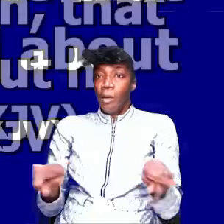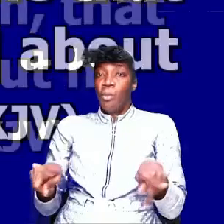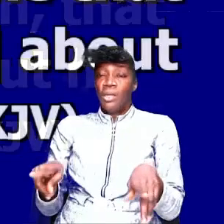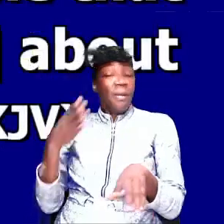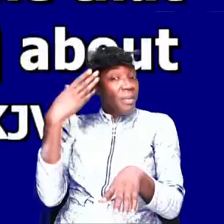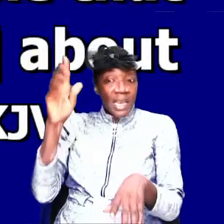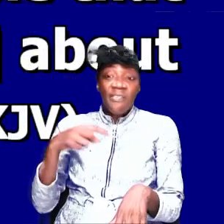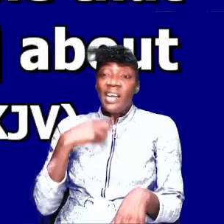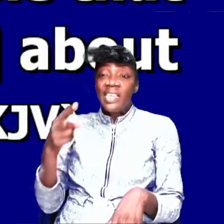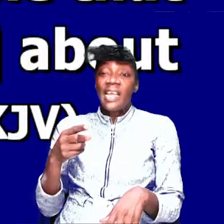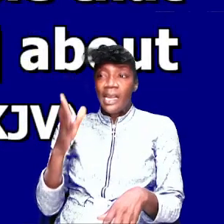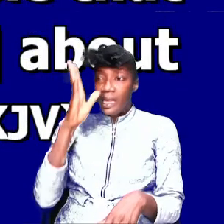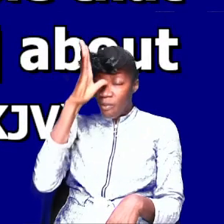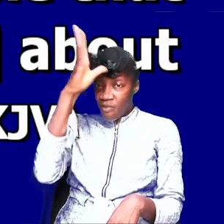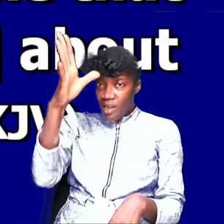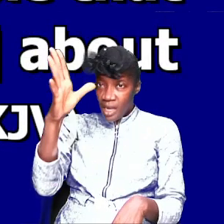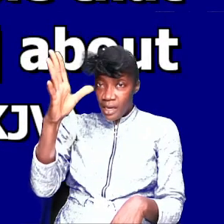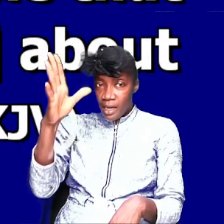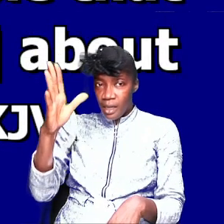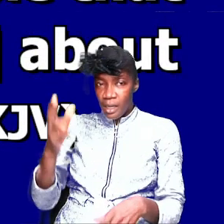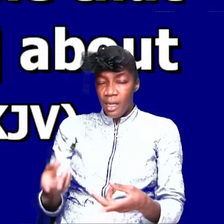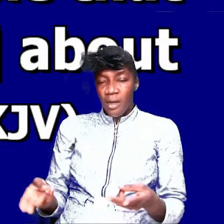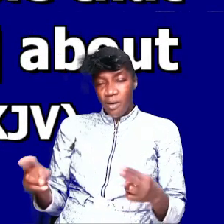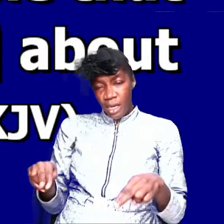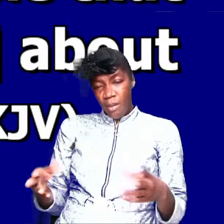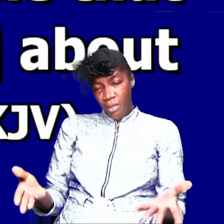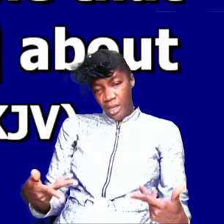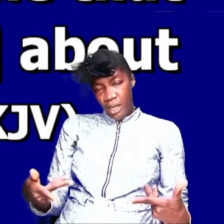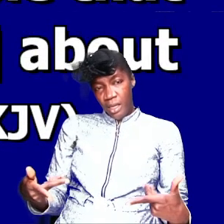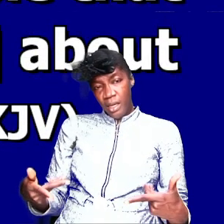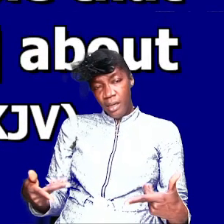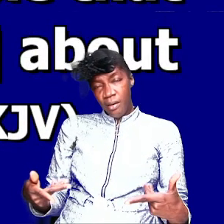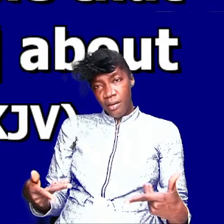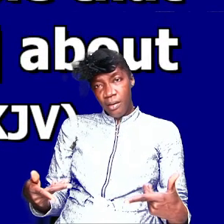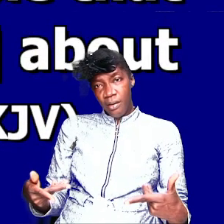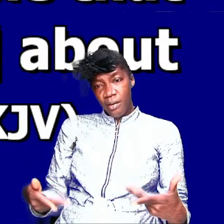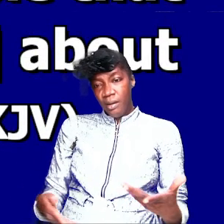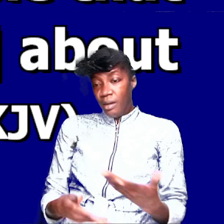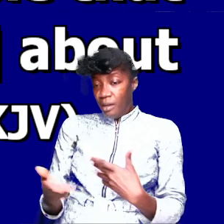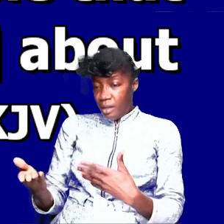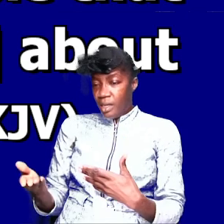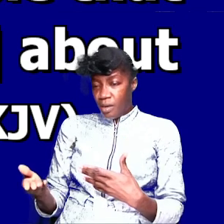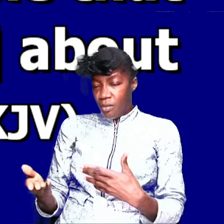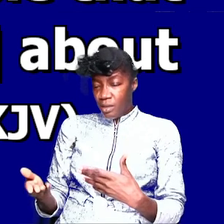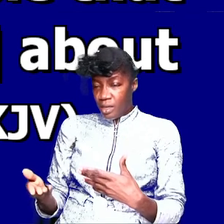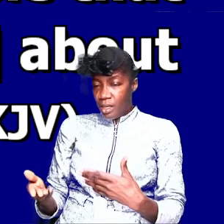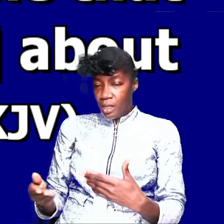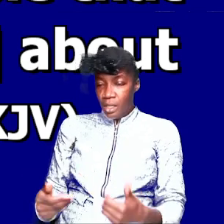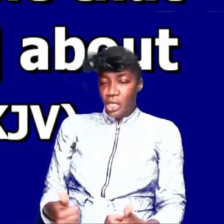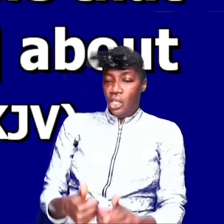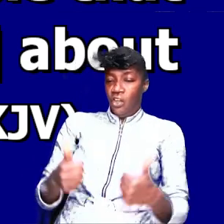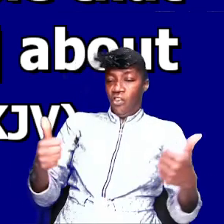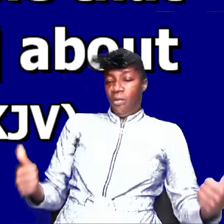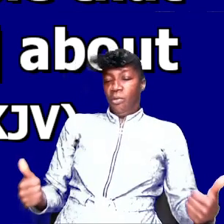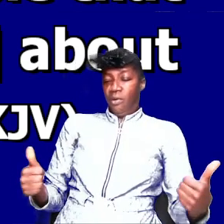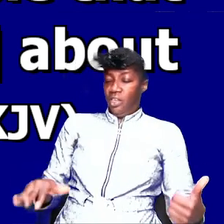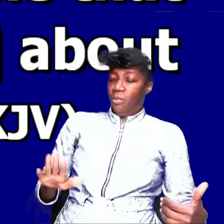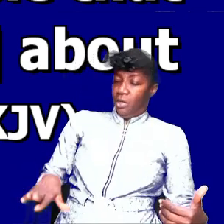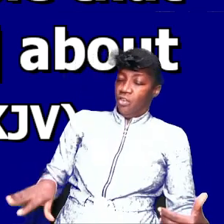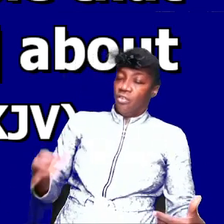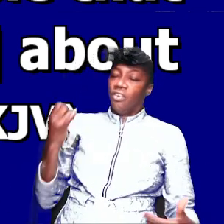father. So what happened here was that there was a standoff between the children of